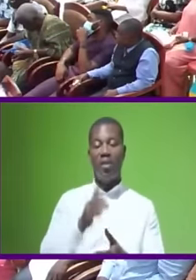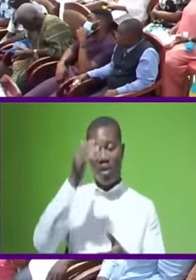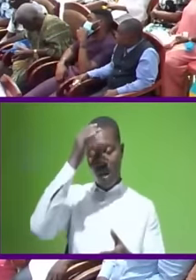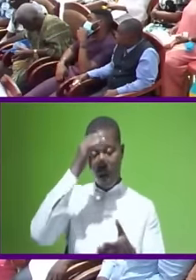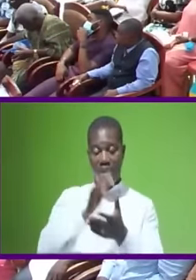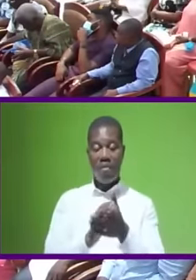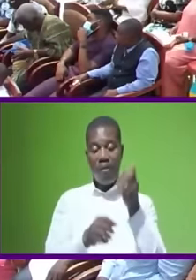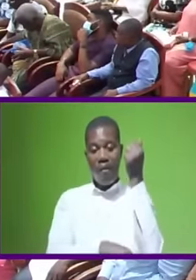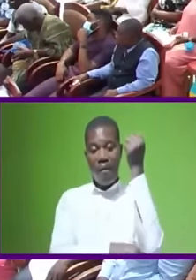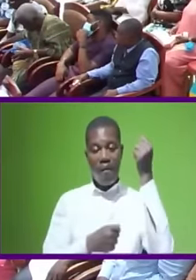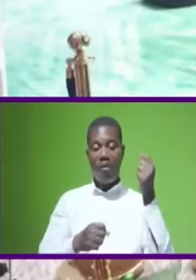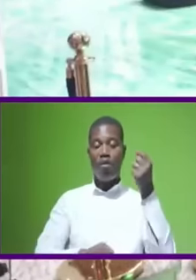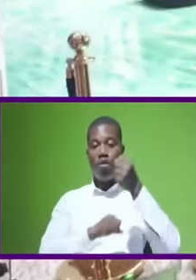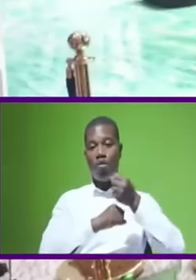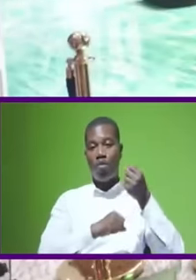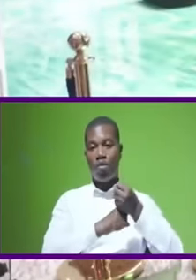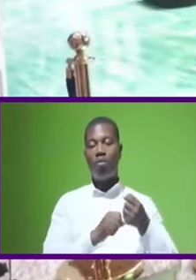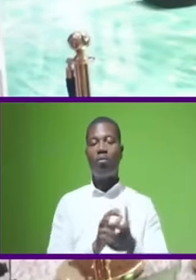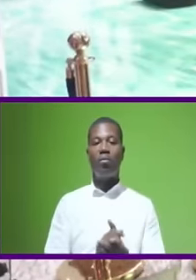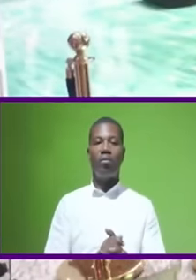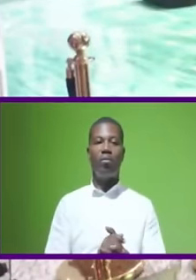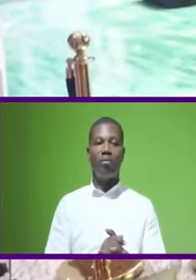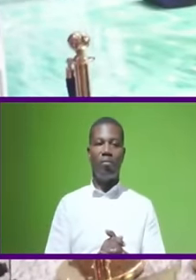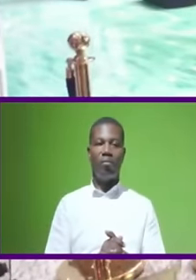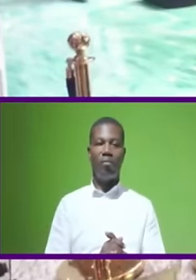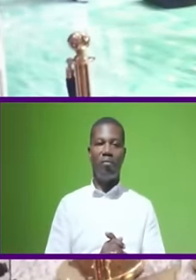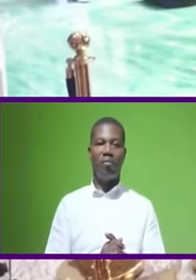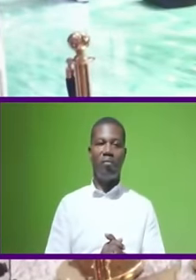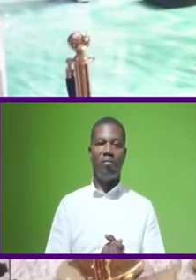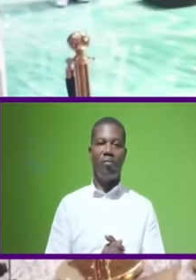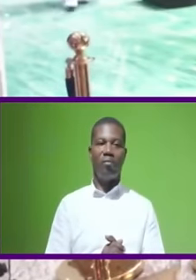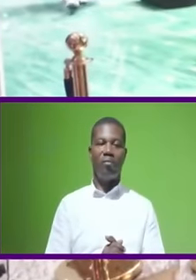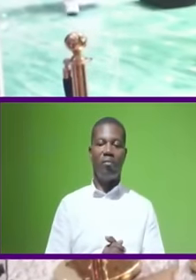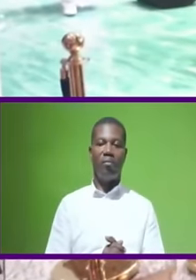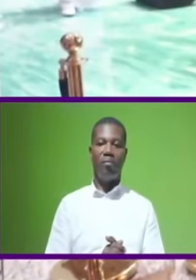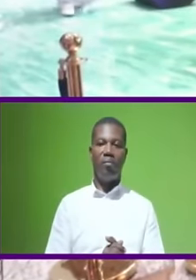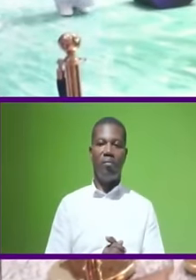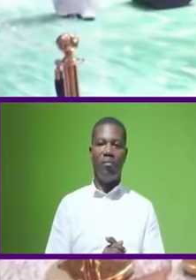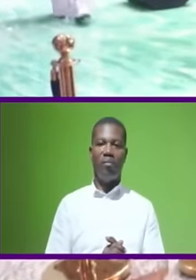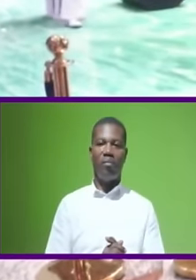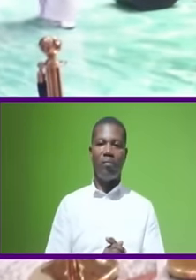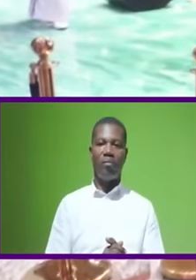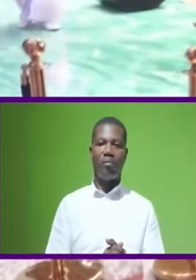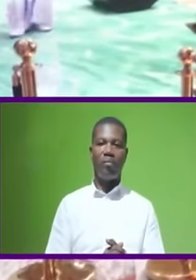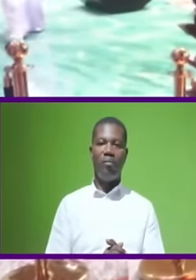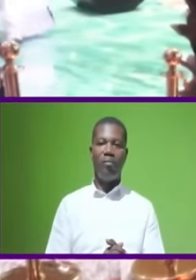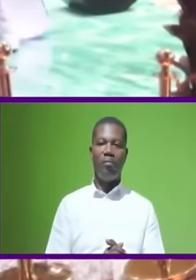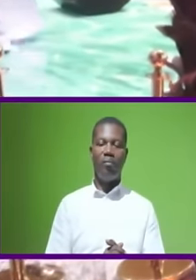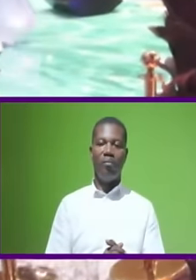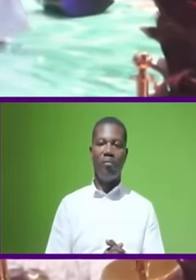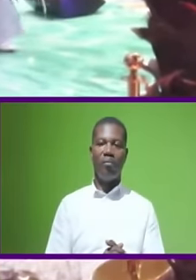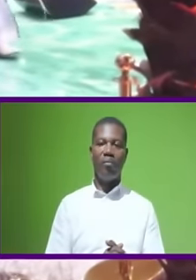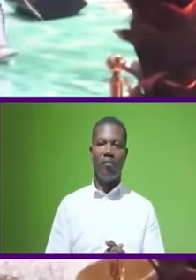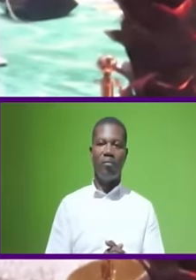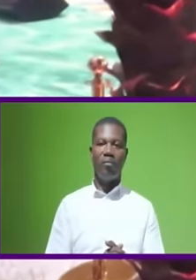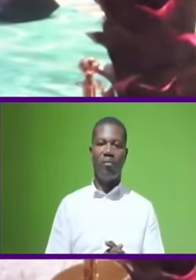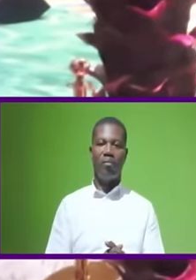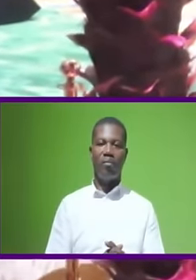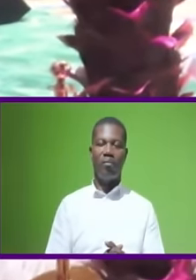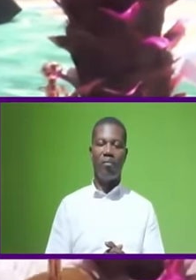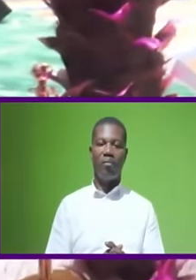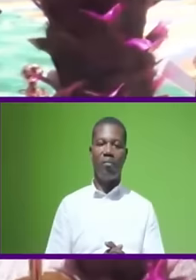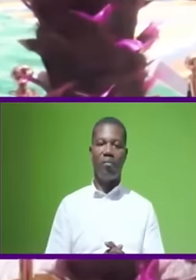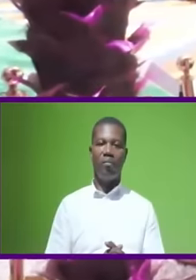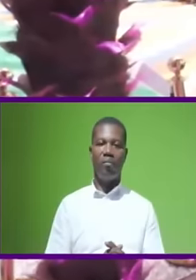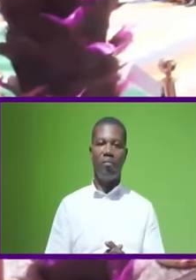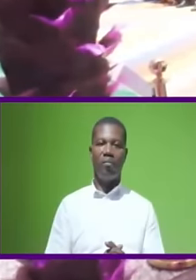Nukumba, or Babuan or Becata. Every day she supports the husband, knowing very well that your husband is